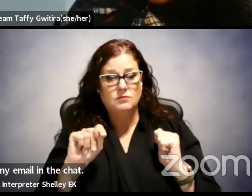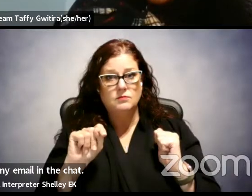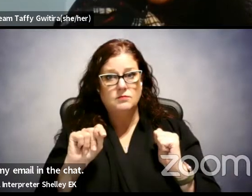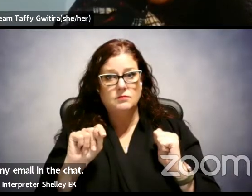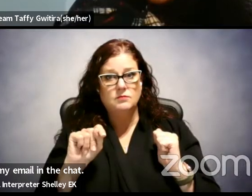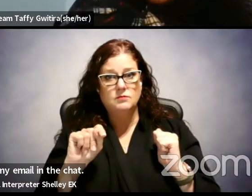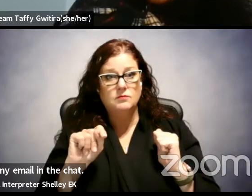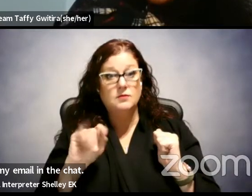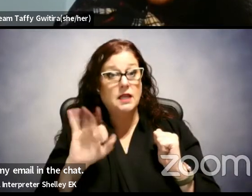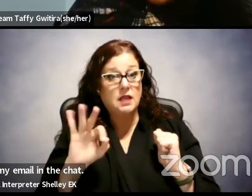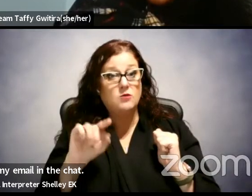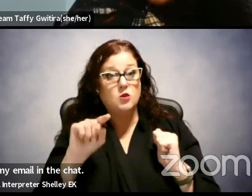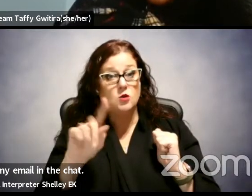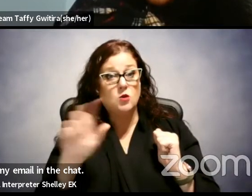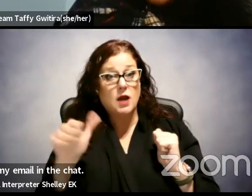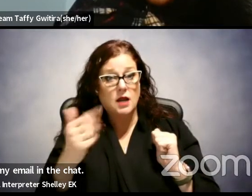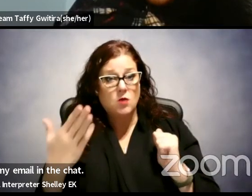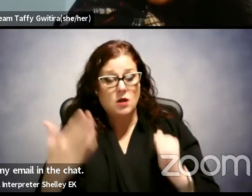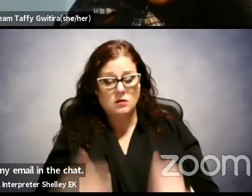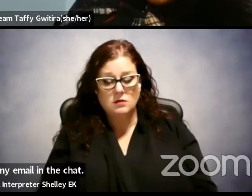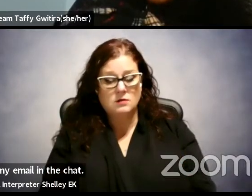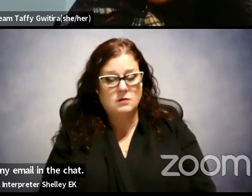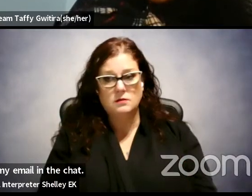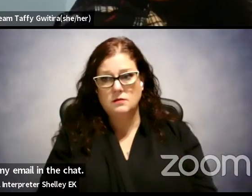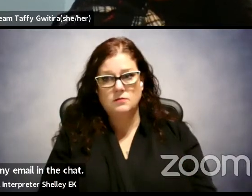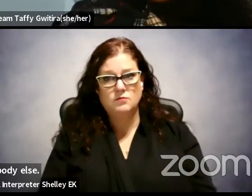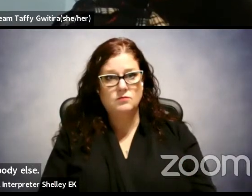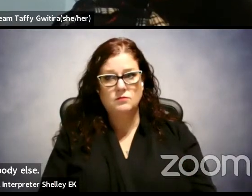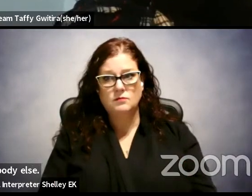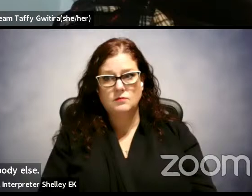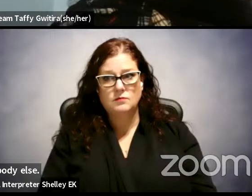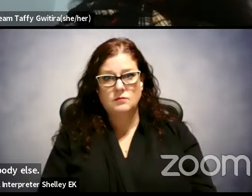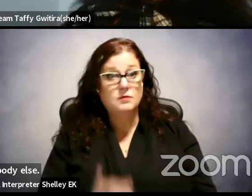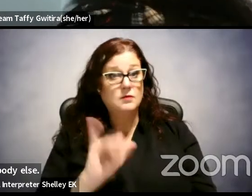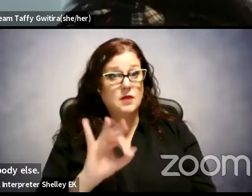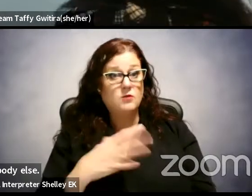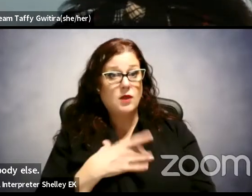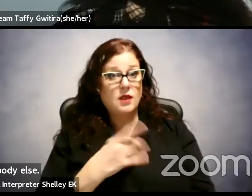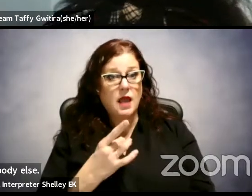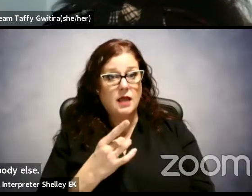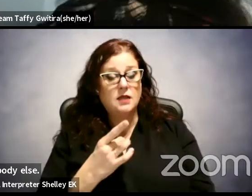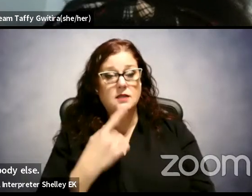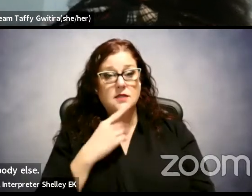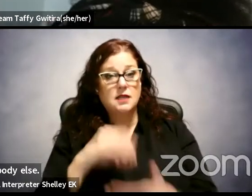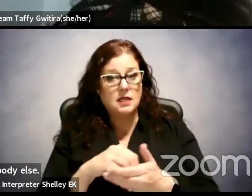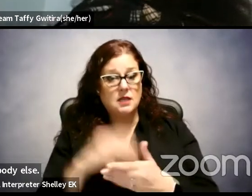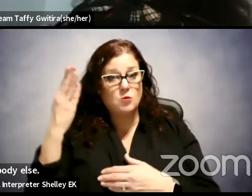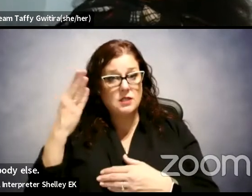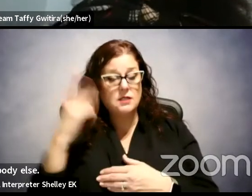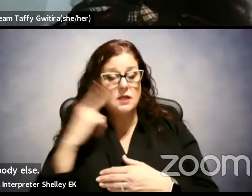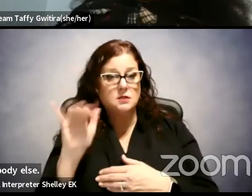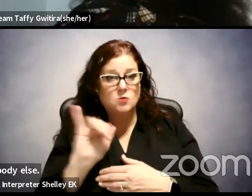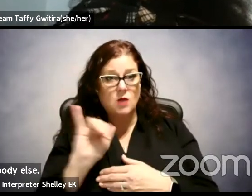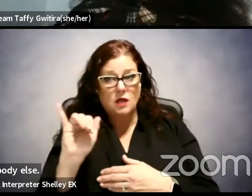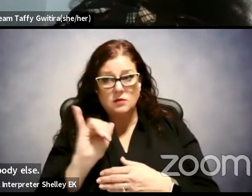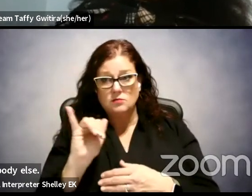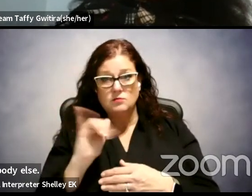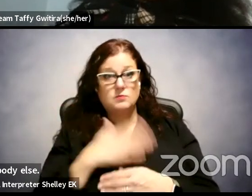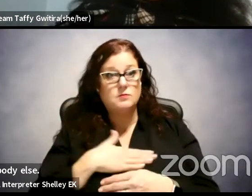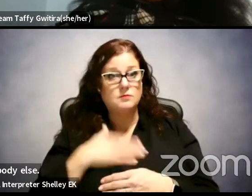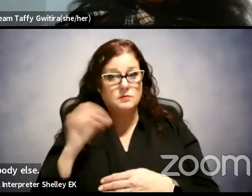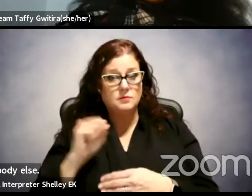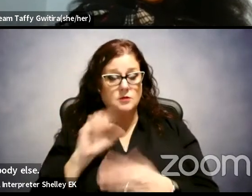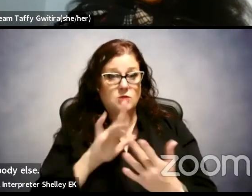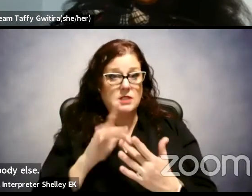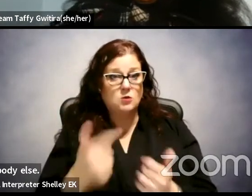So if you or anybody, oh no, that's not how I type it. Would like, and it's in the, like I said, it's in the presentation as well. But please, reach out